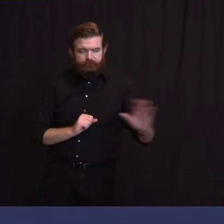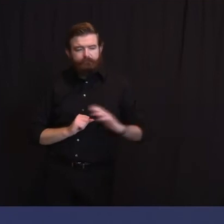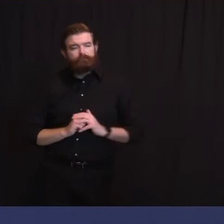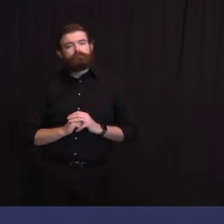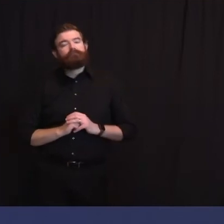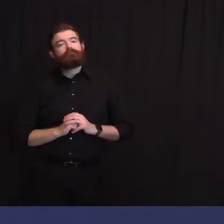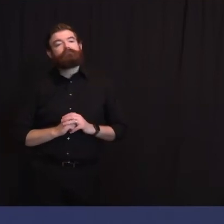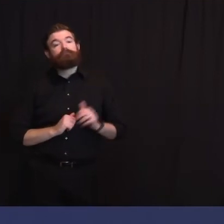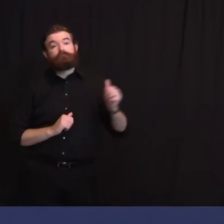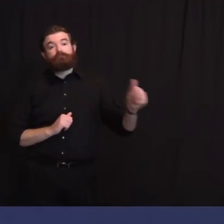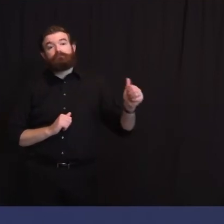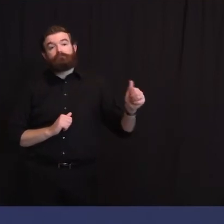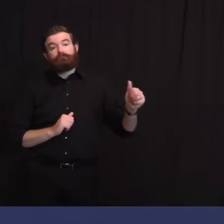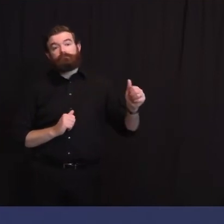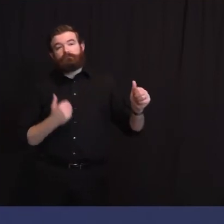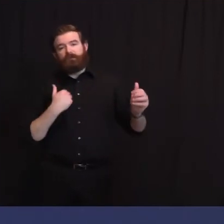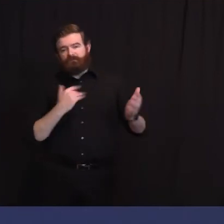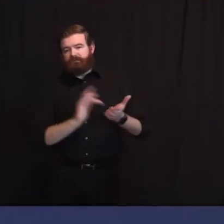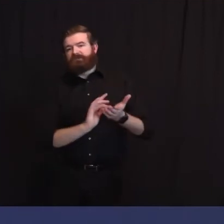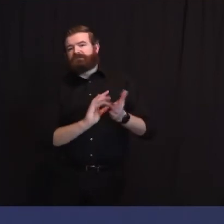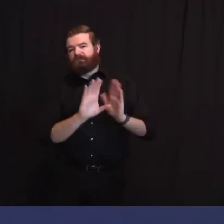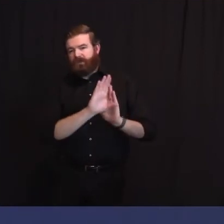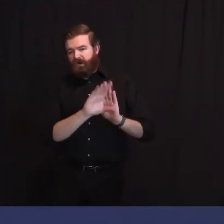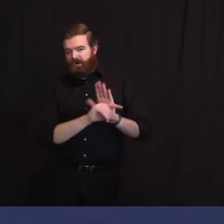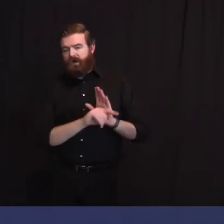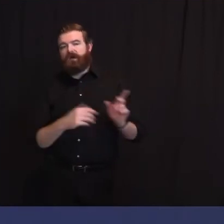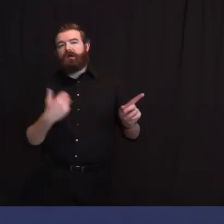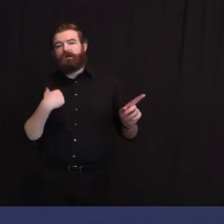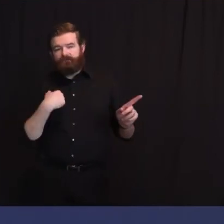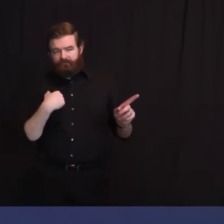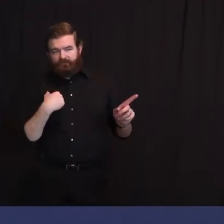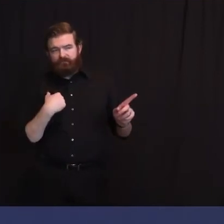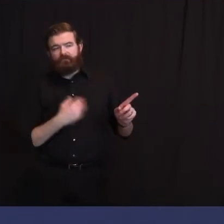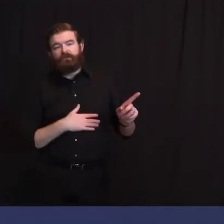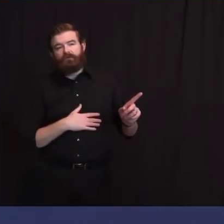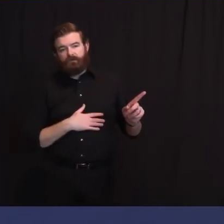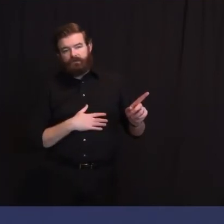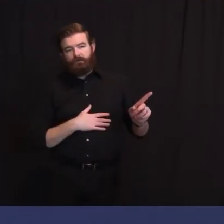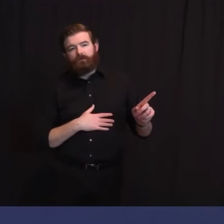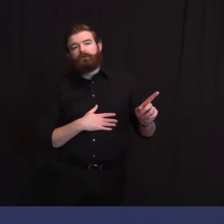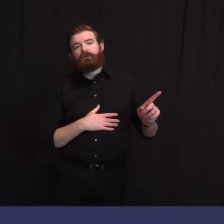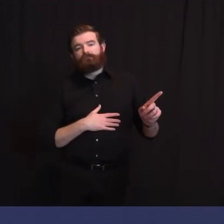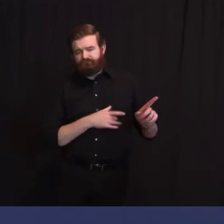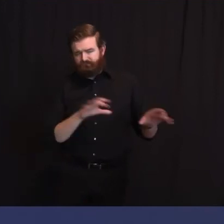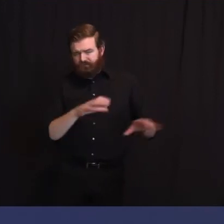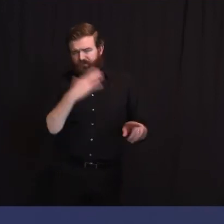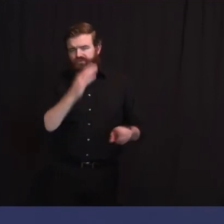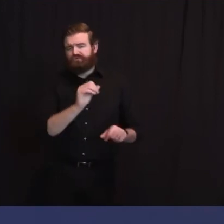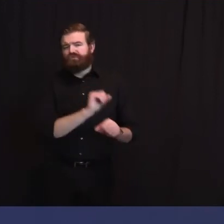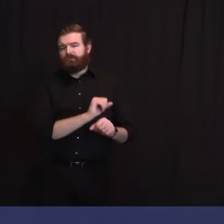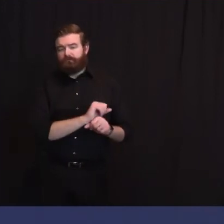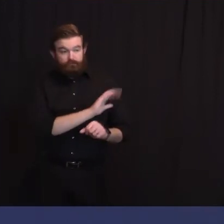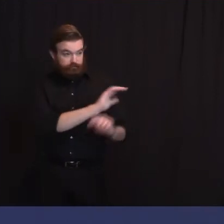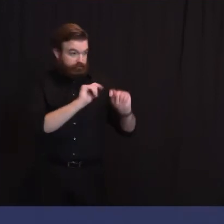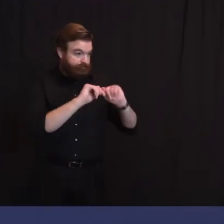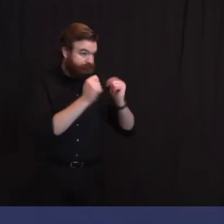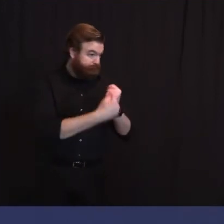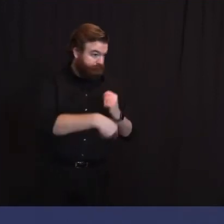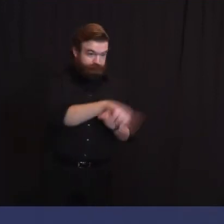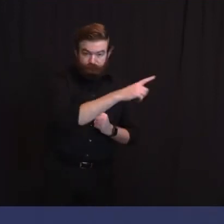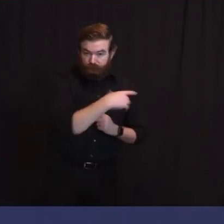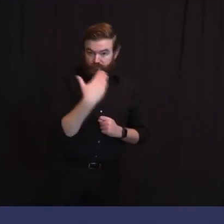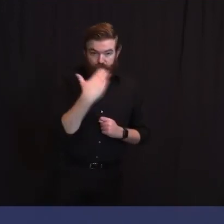medical background at this particular moment in time. But she was also doing a darn good job, and her colleagues, by the way, are doing a